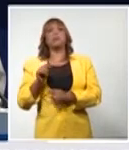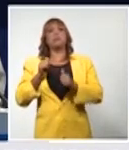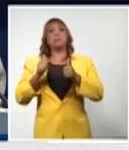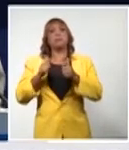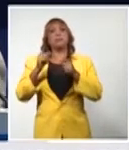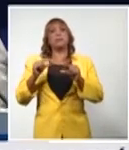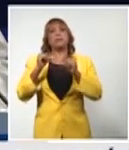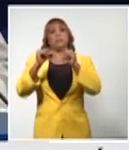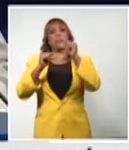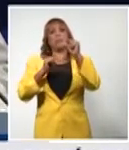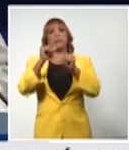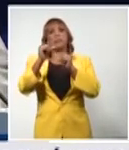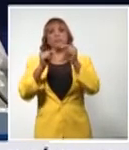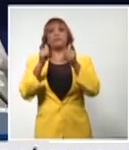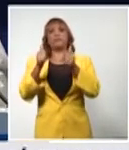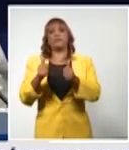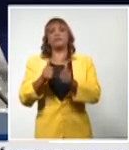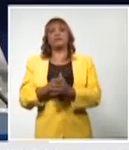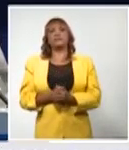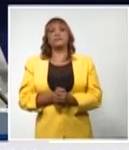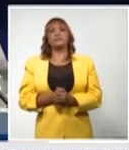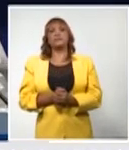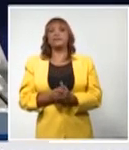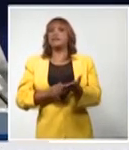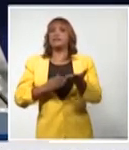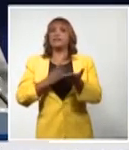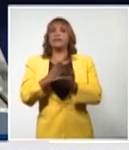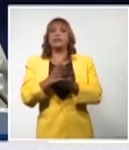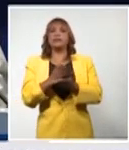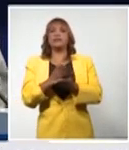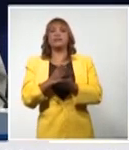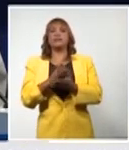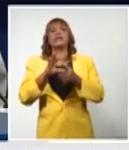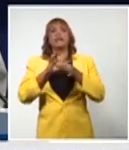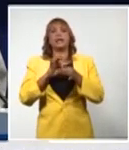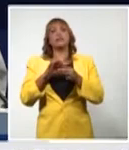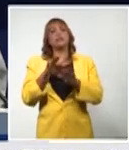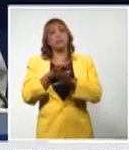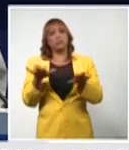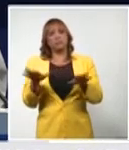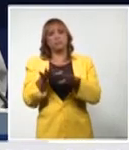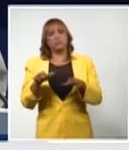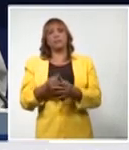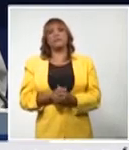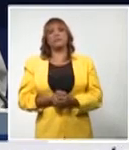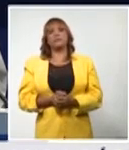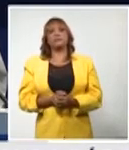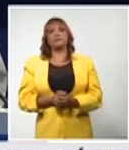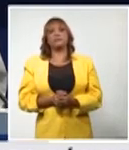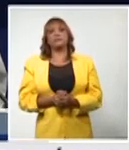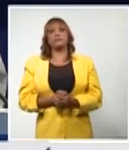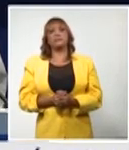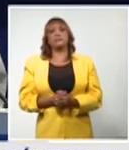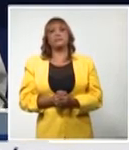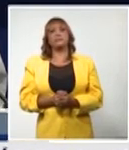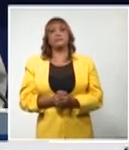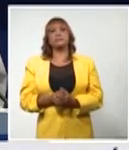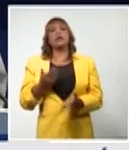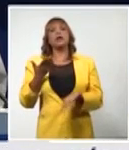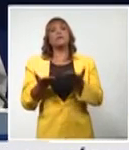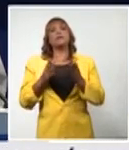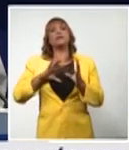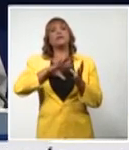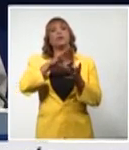2,369 people have recovered from the virus, while there continues to be 1 patient in a critical but